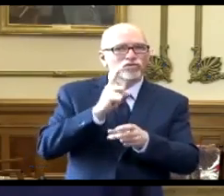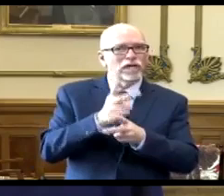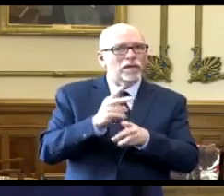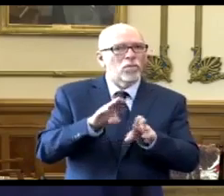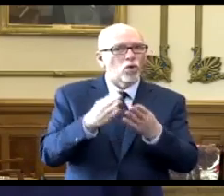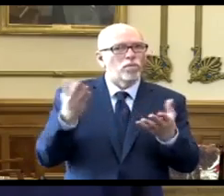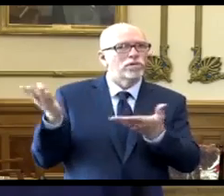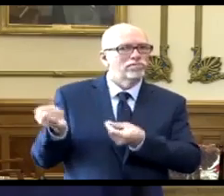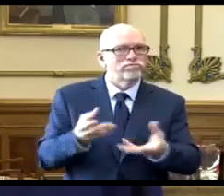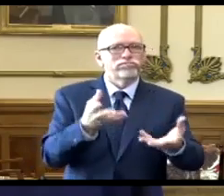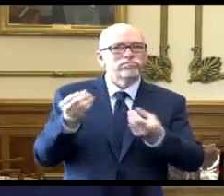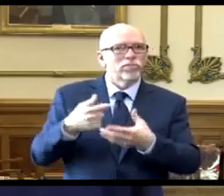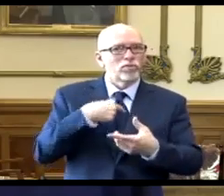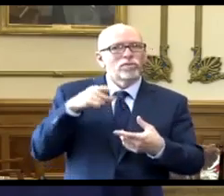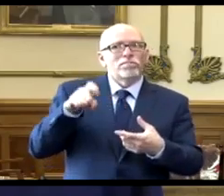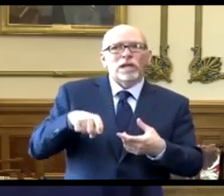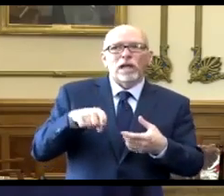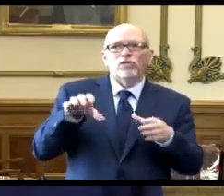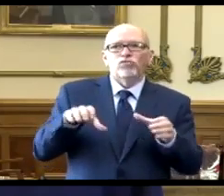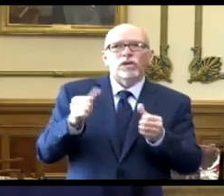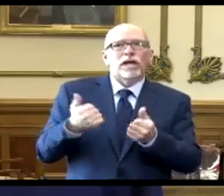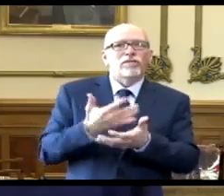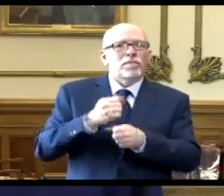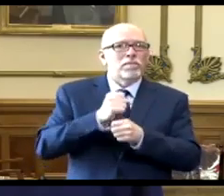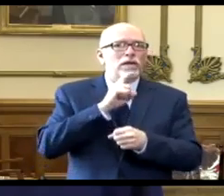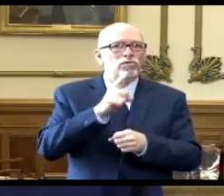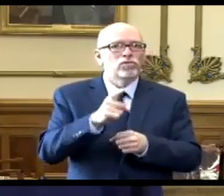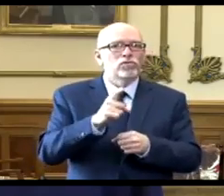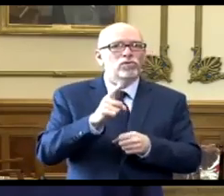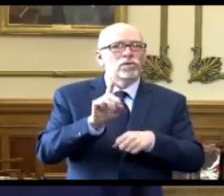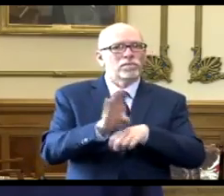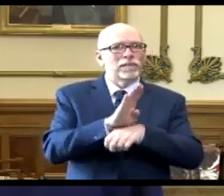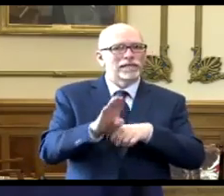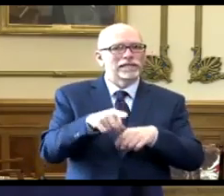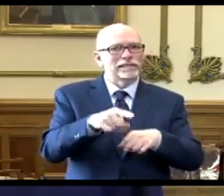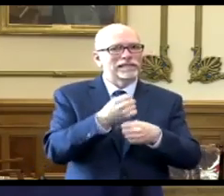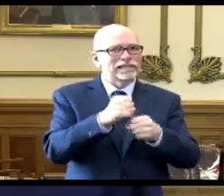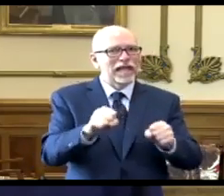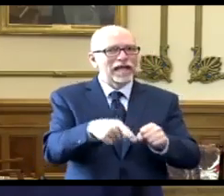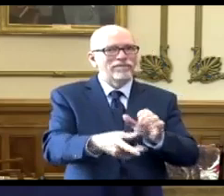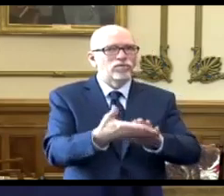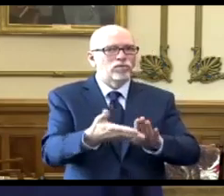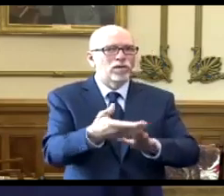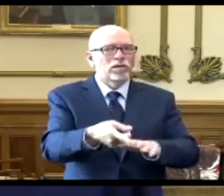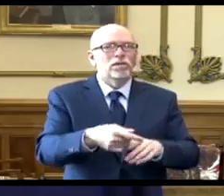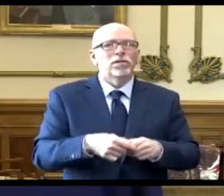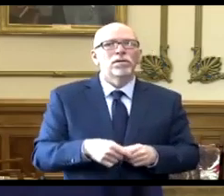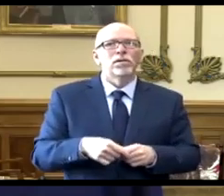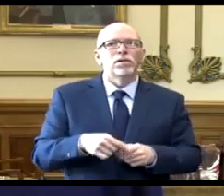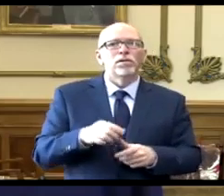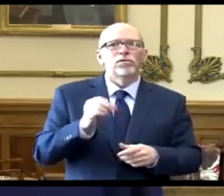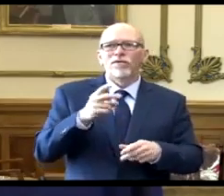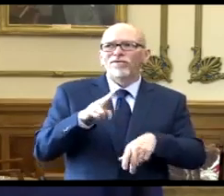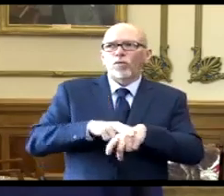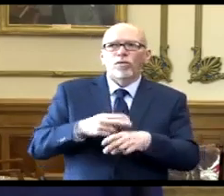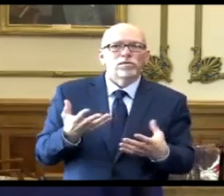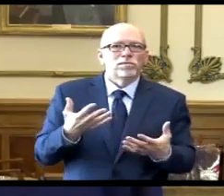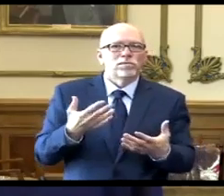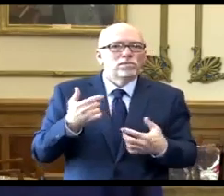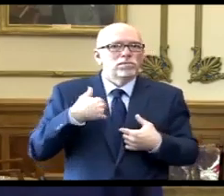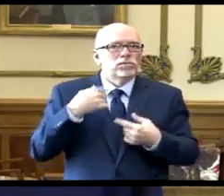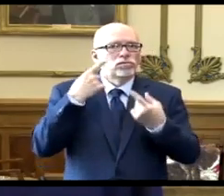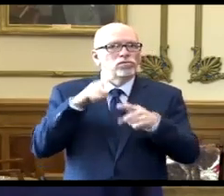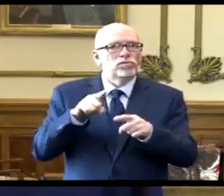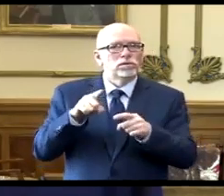and flowing. And we need to do everything we can to make sure that that business is safely conducted. And so, of course, I